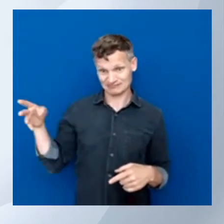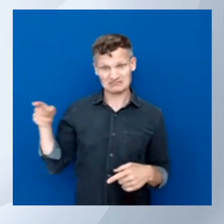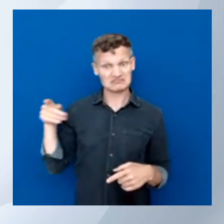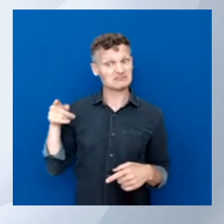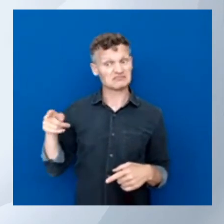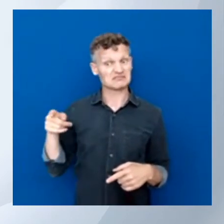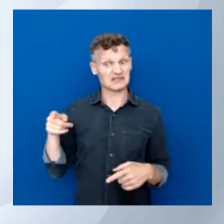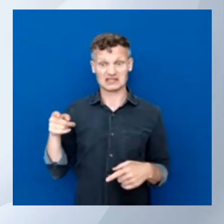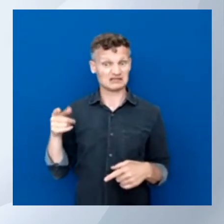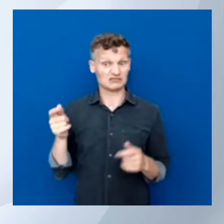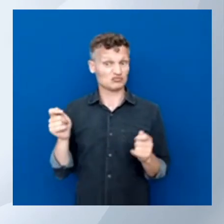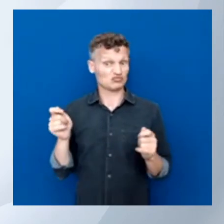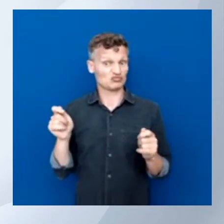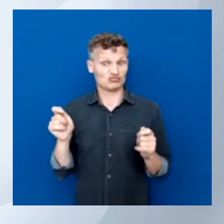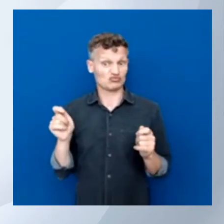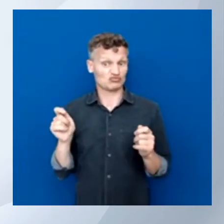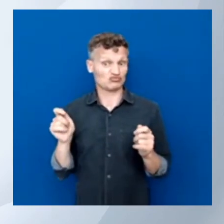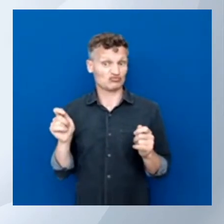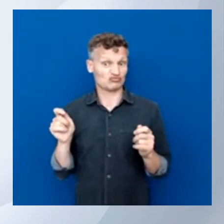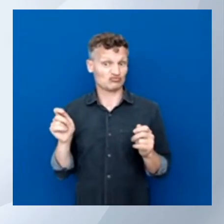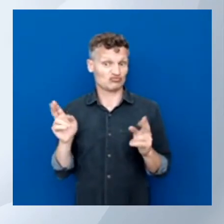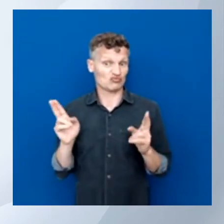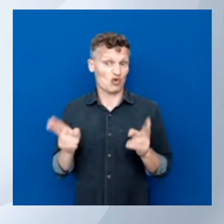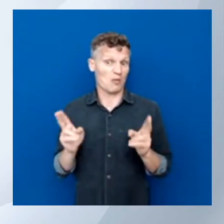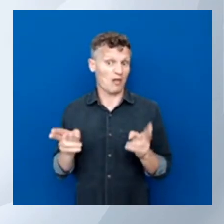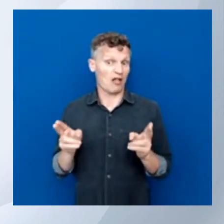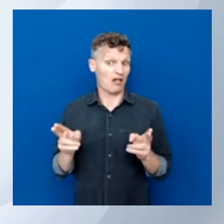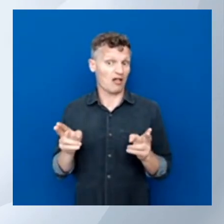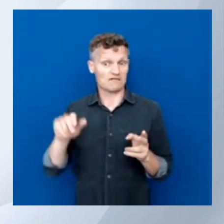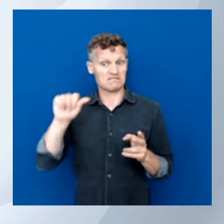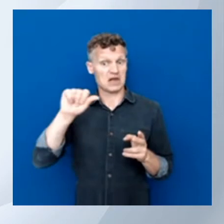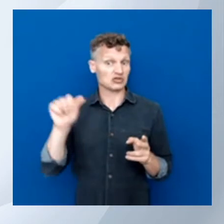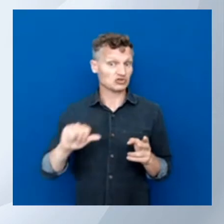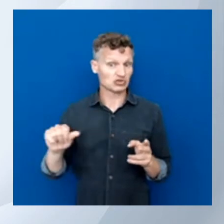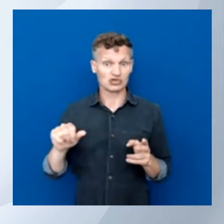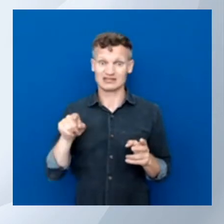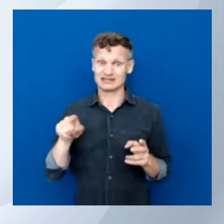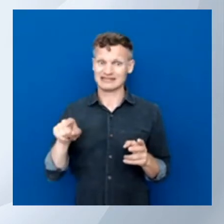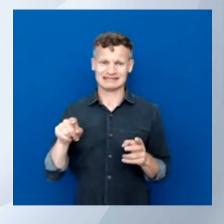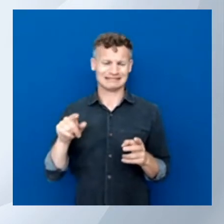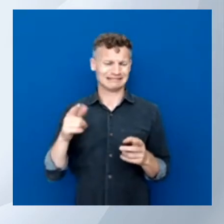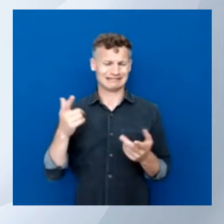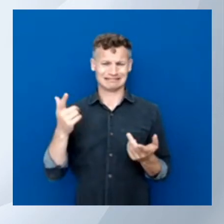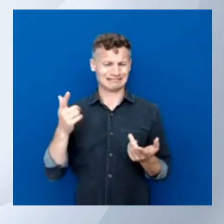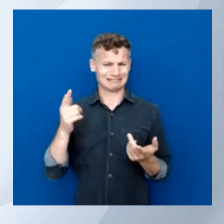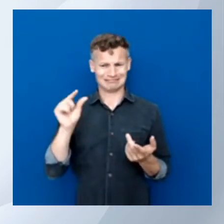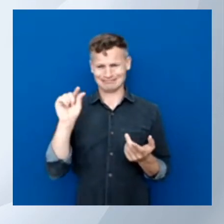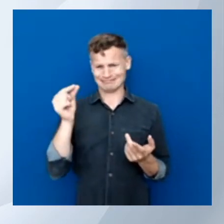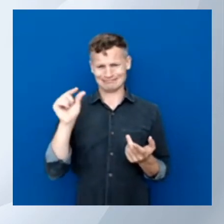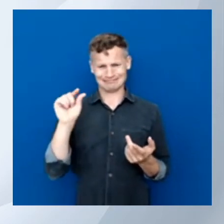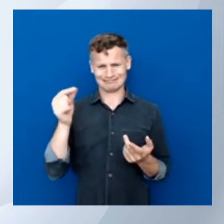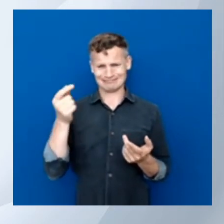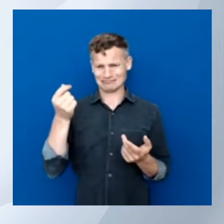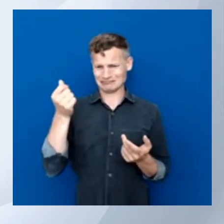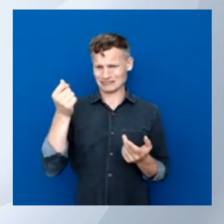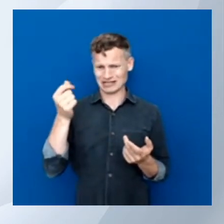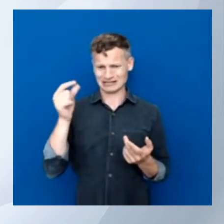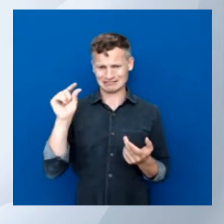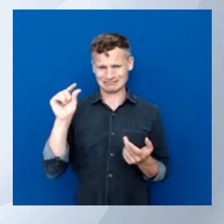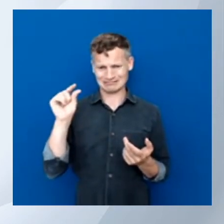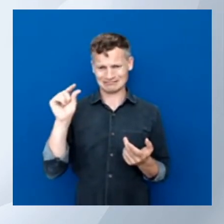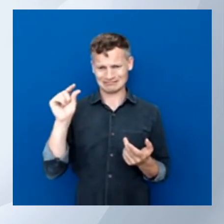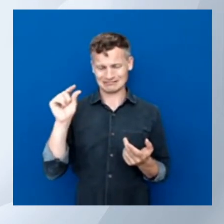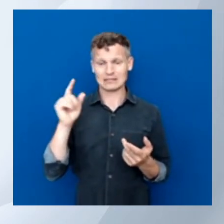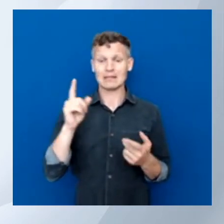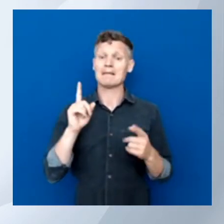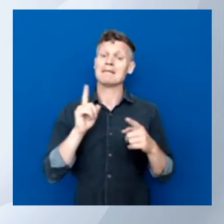Azure, and very, very minimal pricing for things like the routing rules. Similarly, you can bundle CDN and WAF